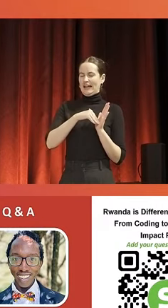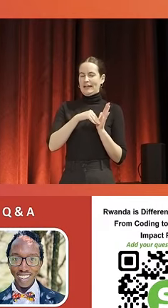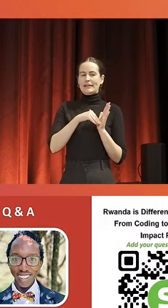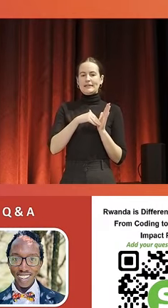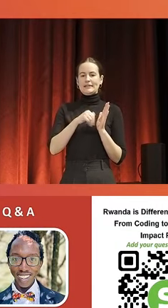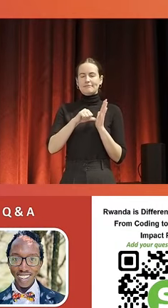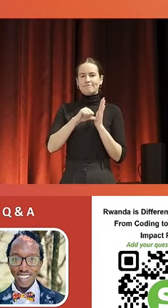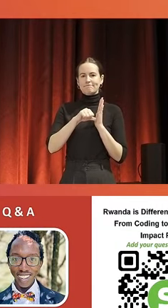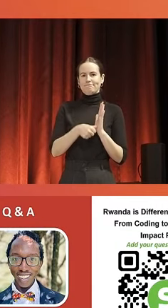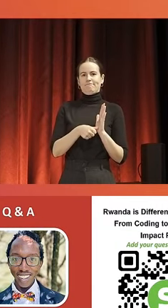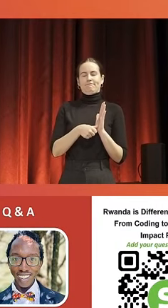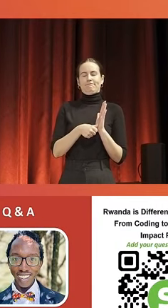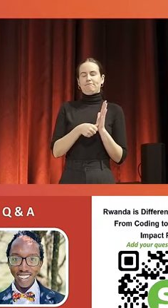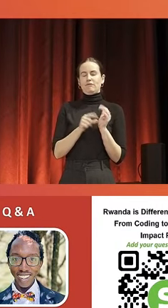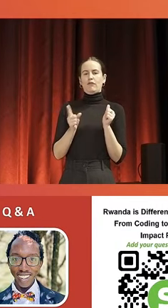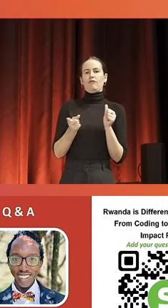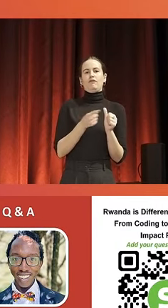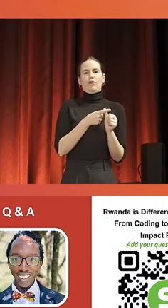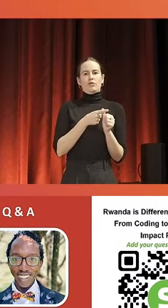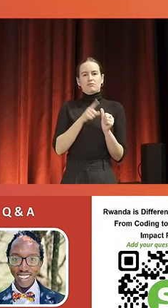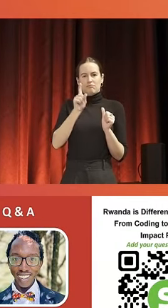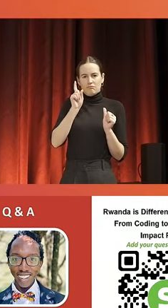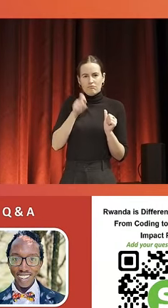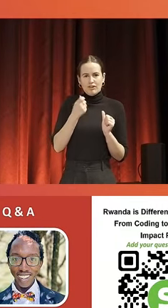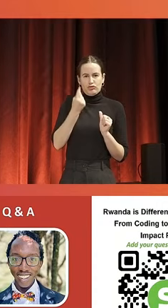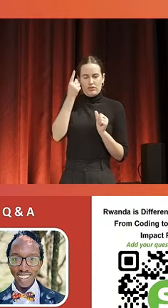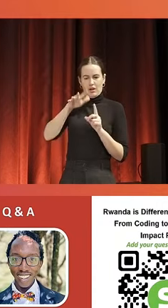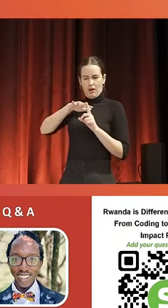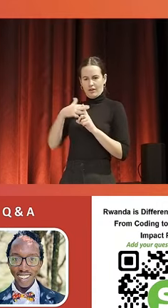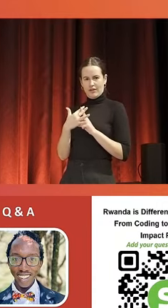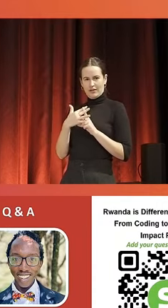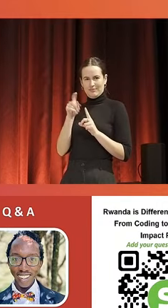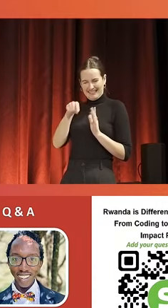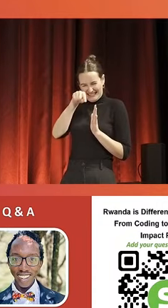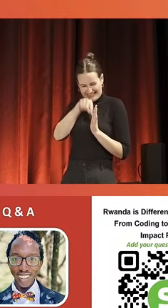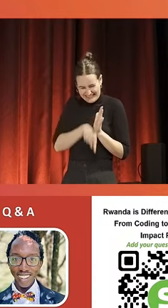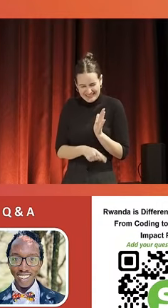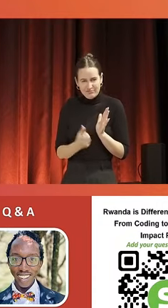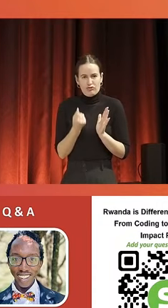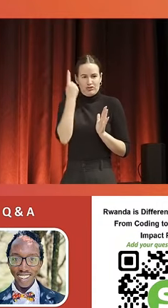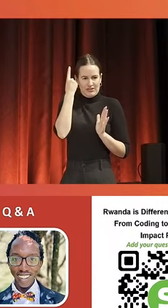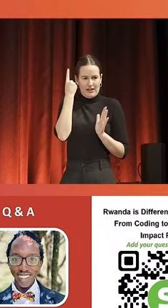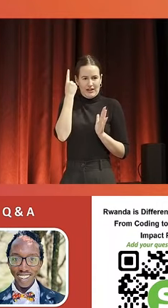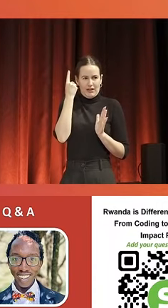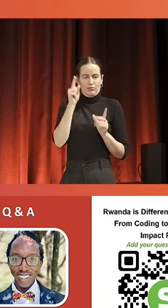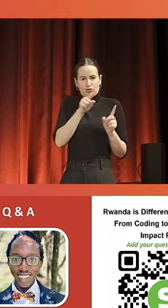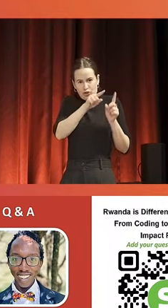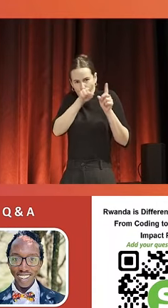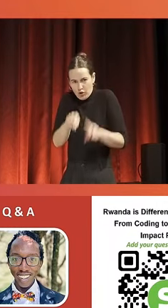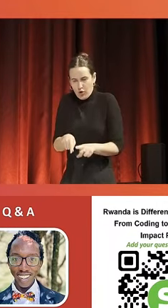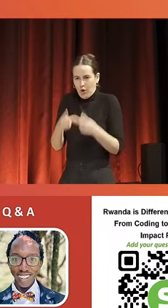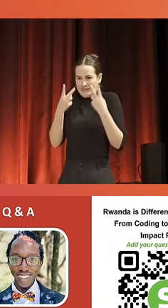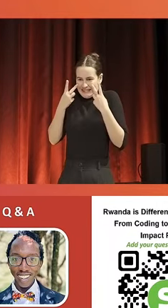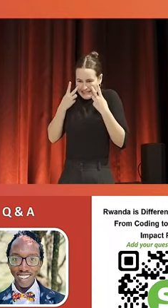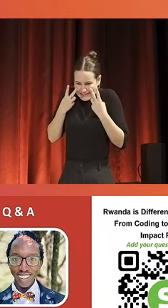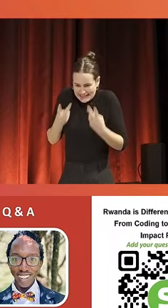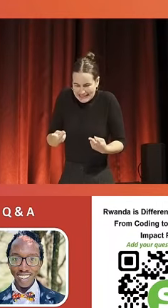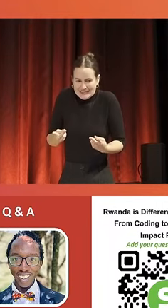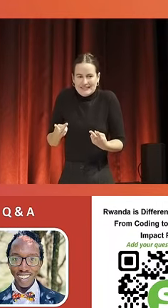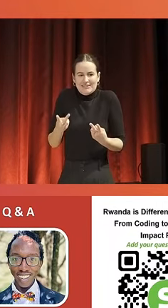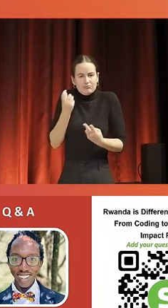having this deep understanding of the context of the play of being there and seeing,